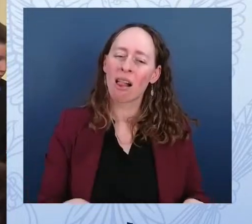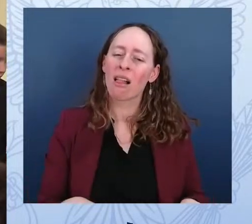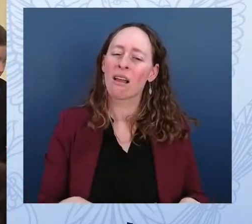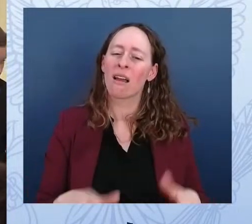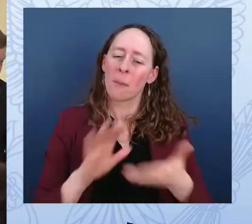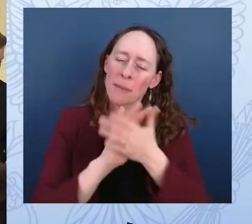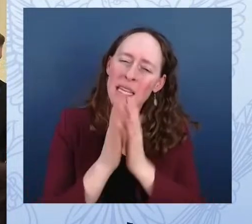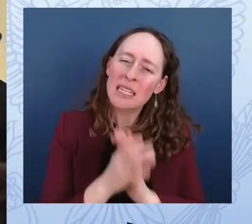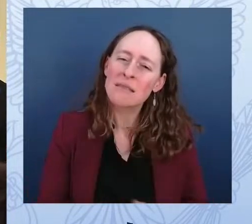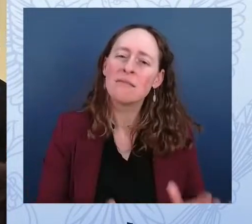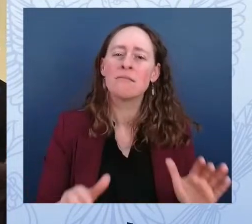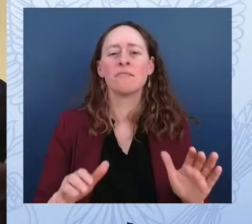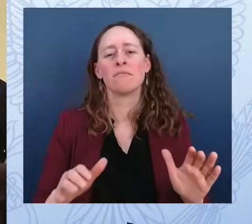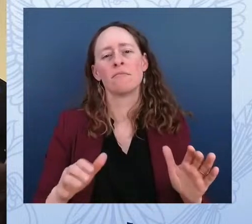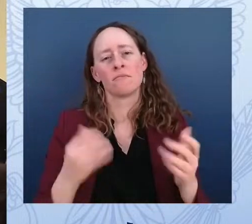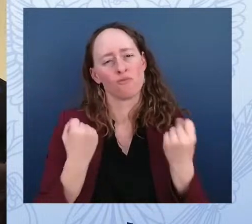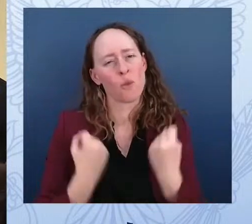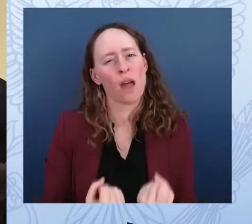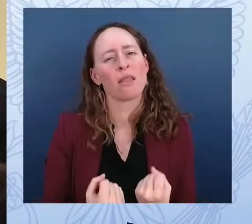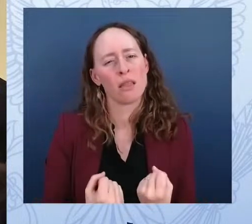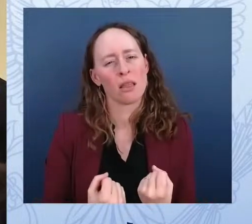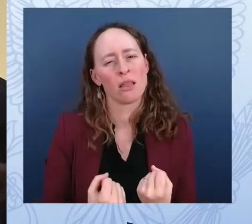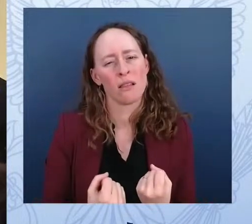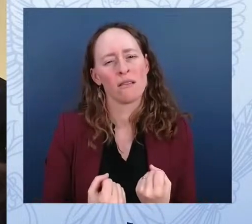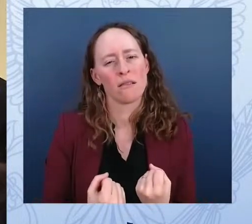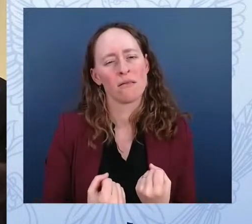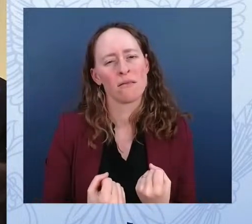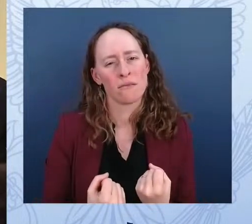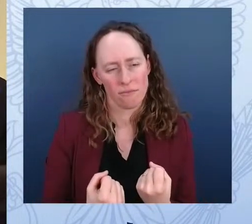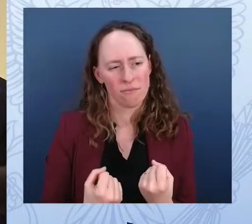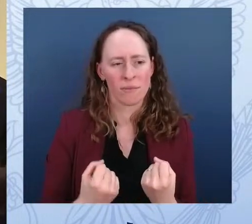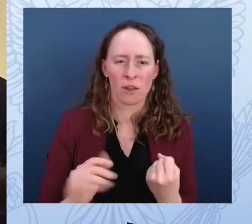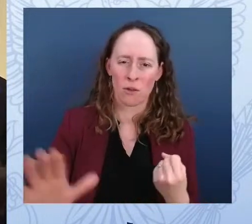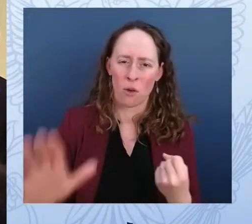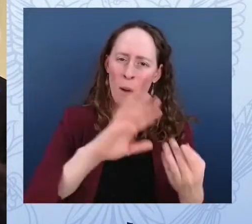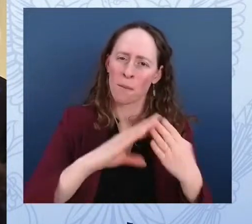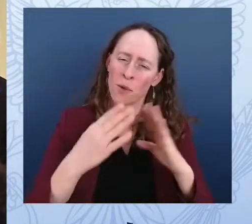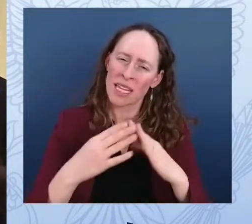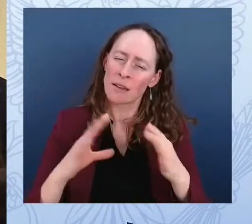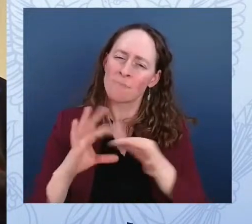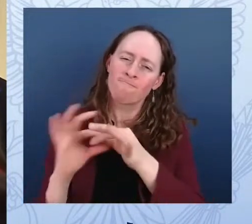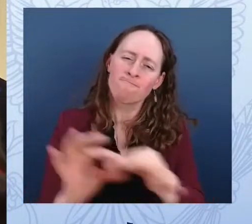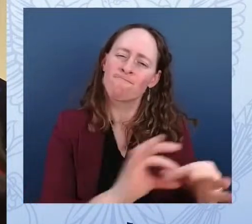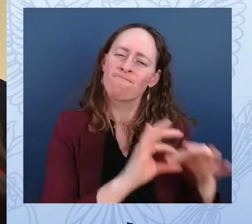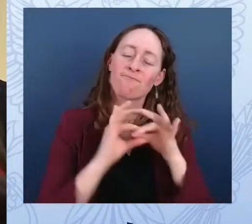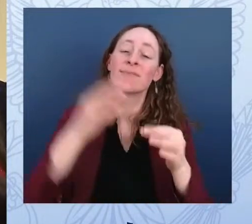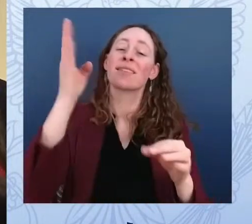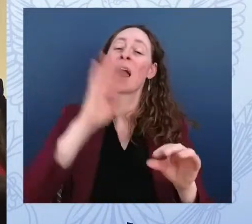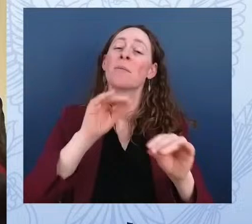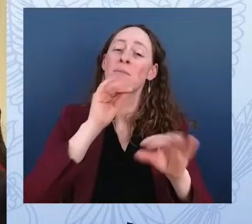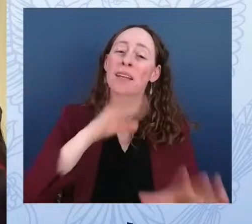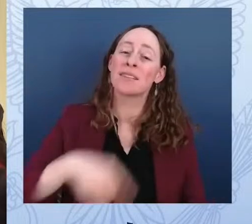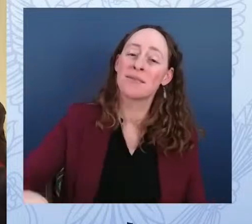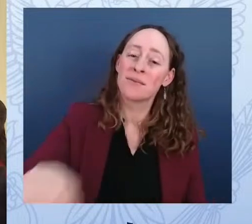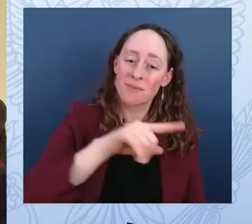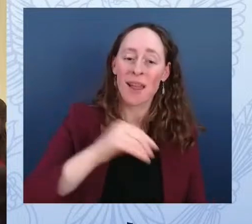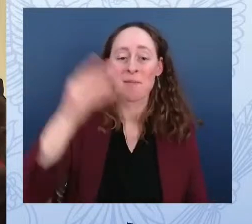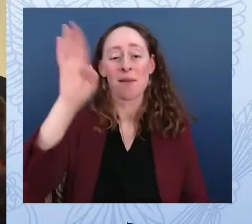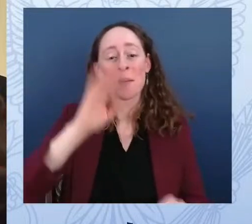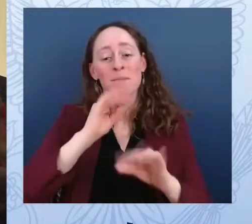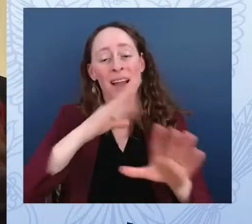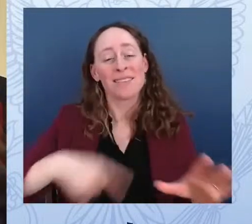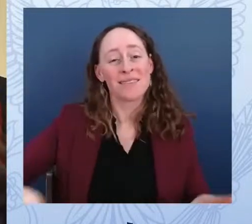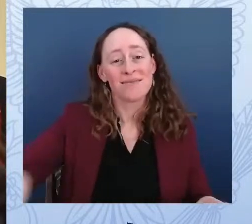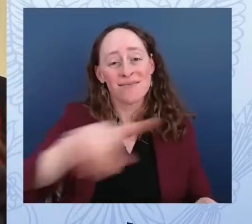community. May God bless you and your families. Happy holidays, National Guard. Thank you. Thank